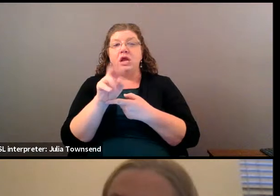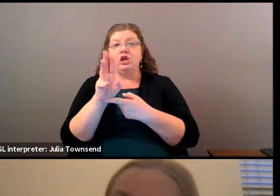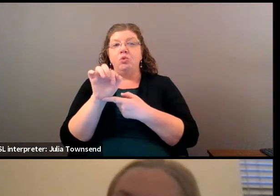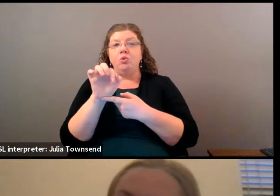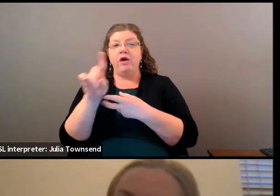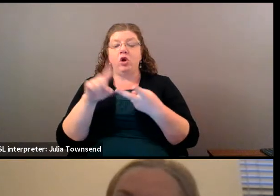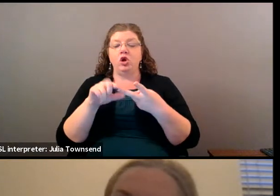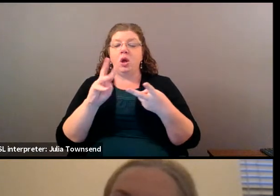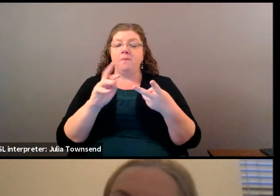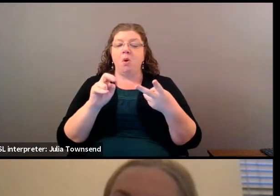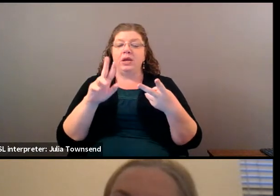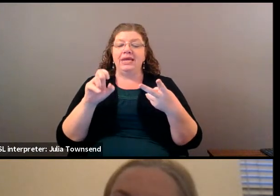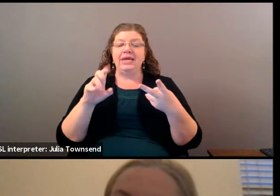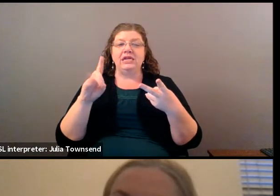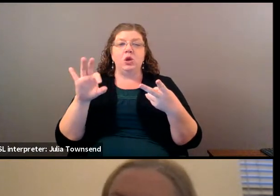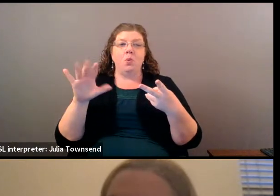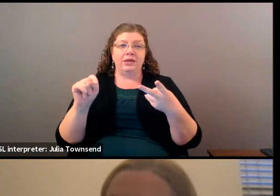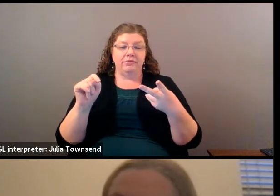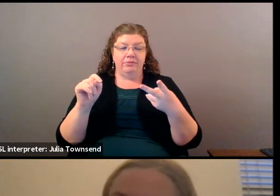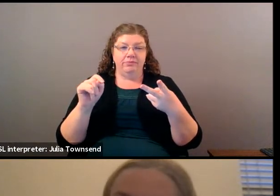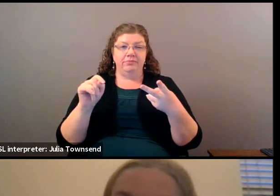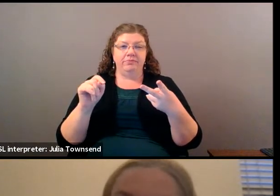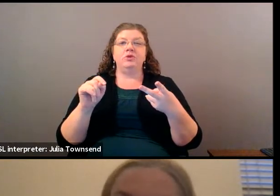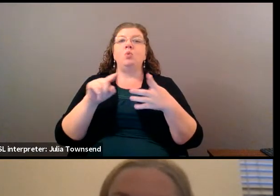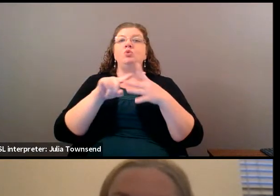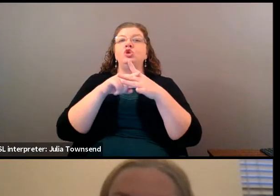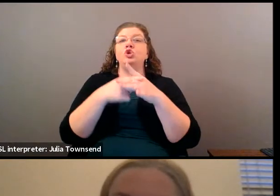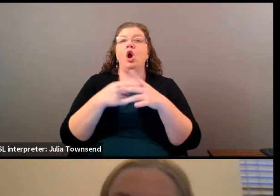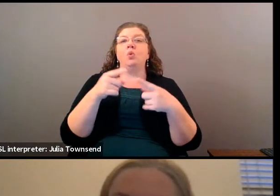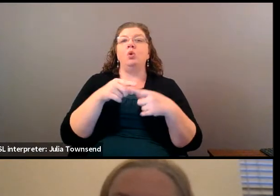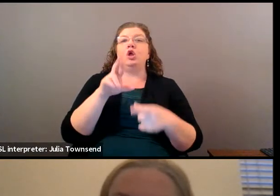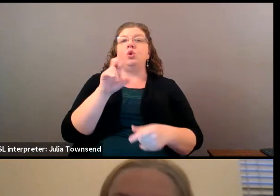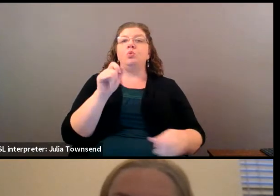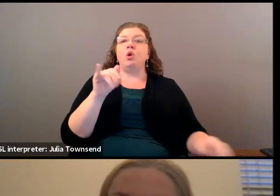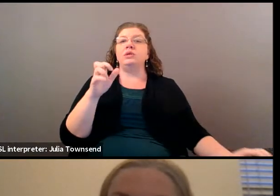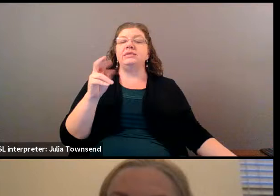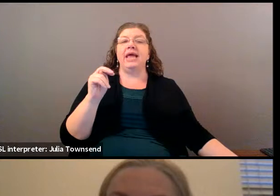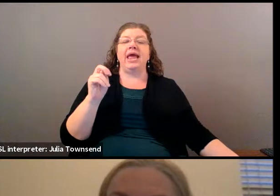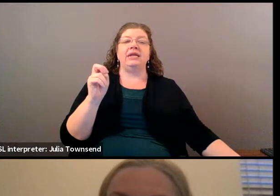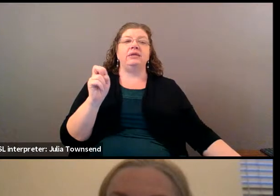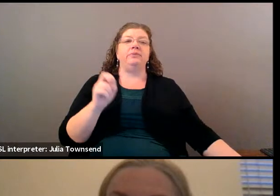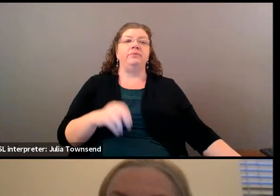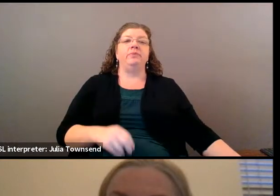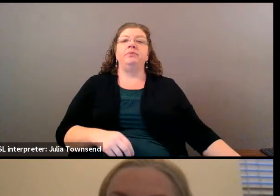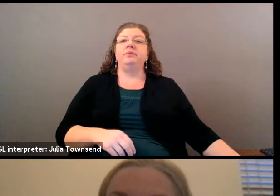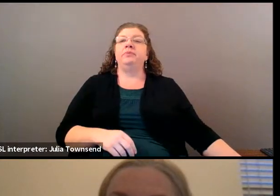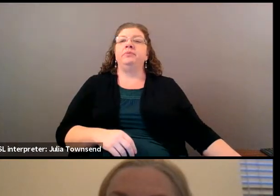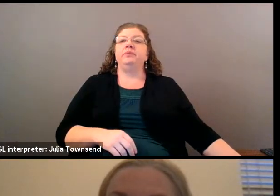Duet. I will start with Roseanne.